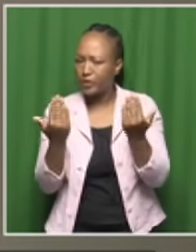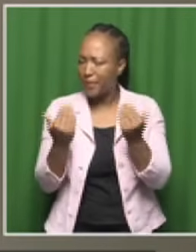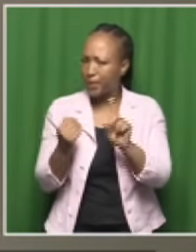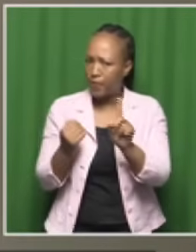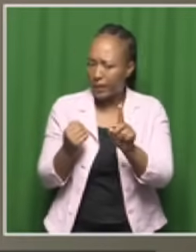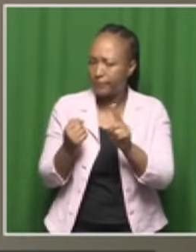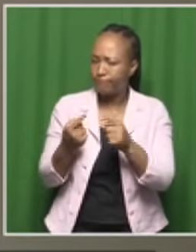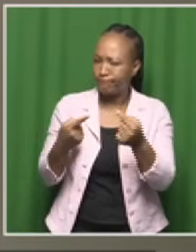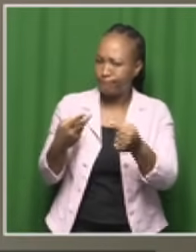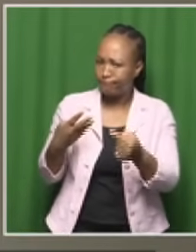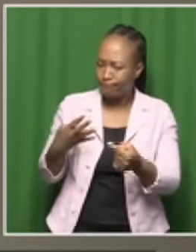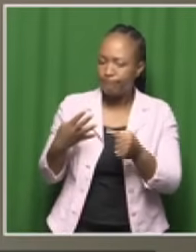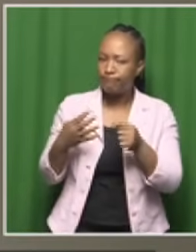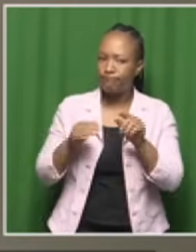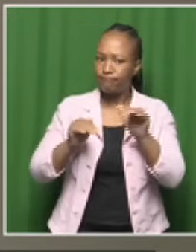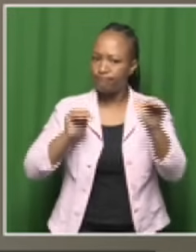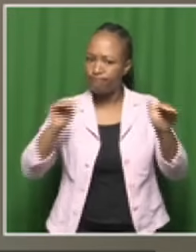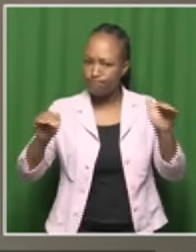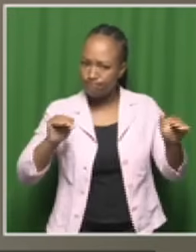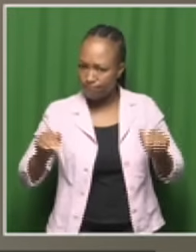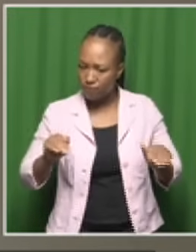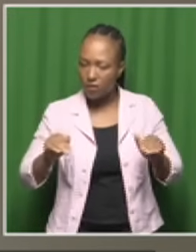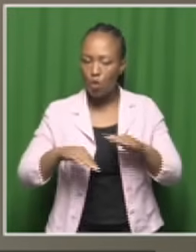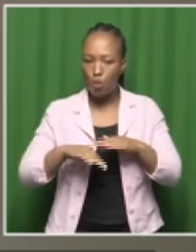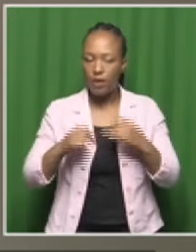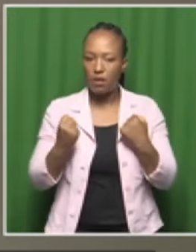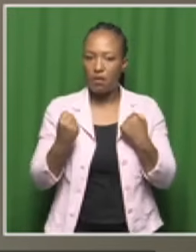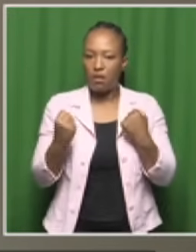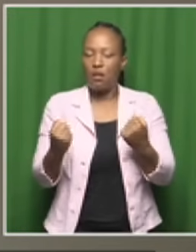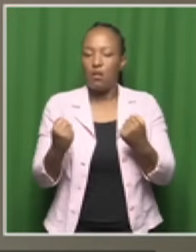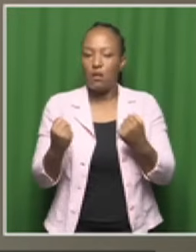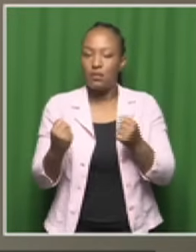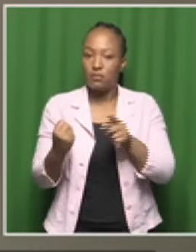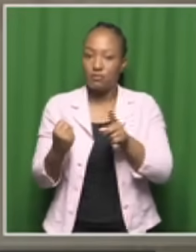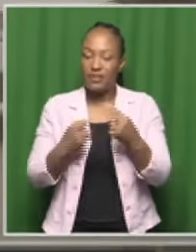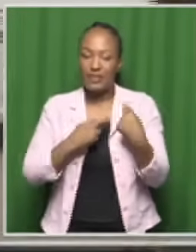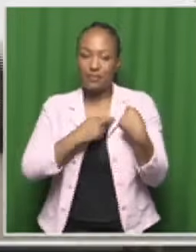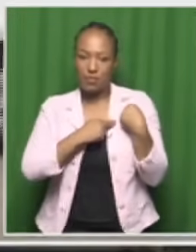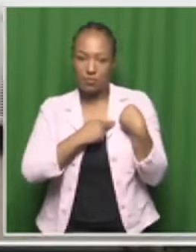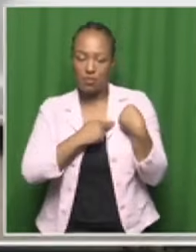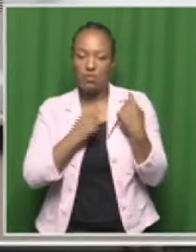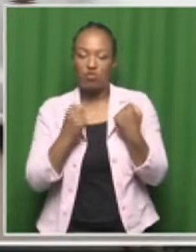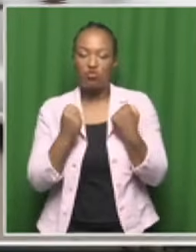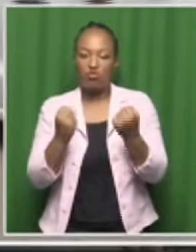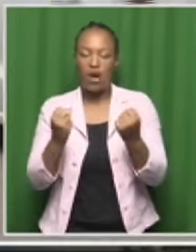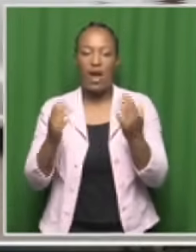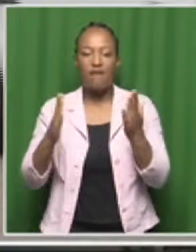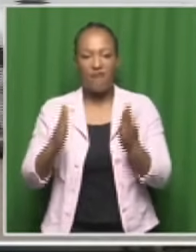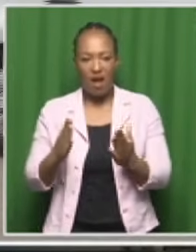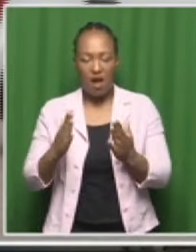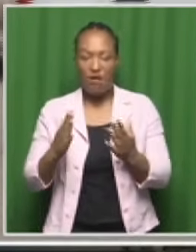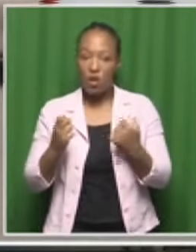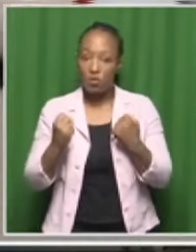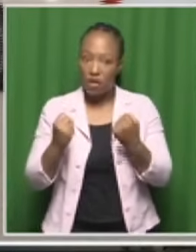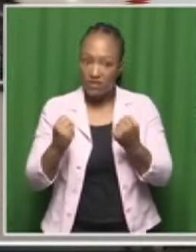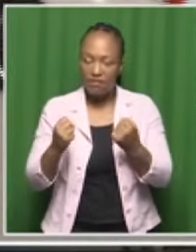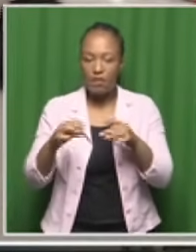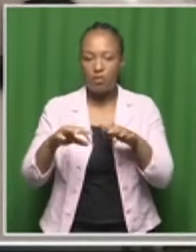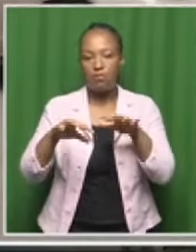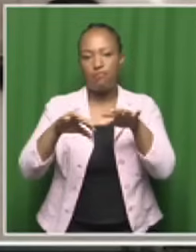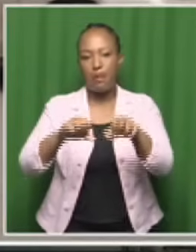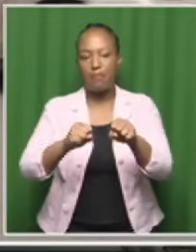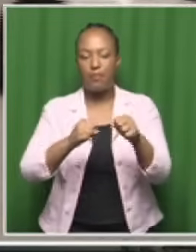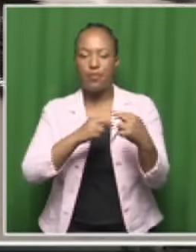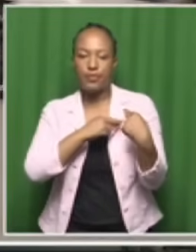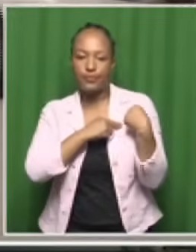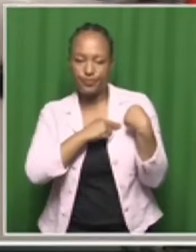that they're expected to adhere to when they're on the road. The kind of responsibility that as a driver you need to take when you are on the road. You